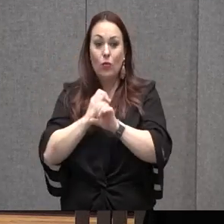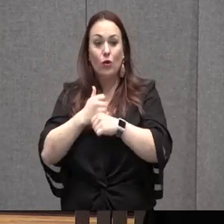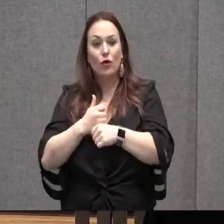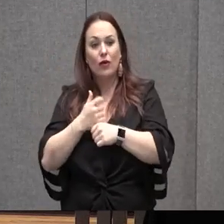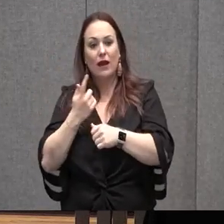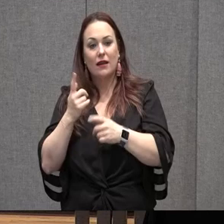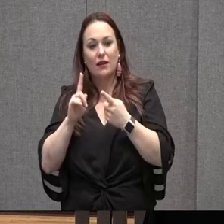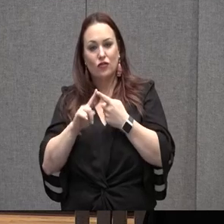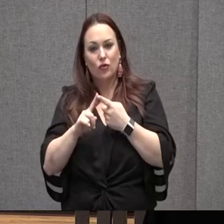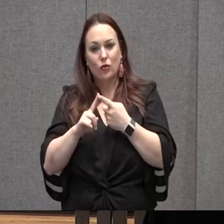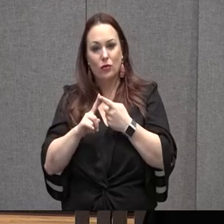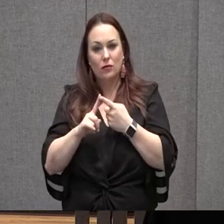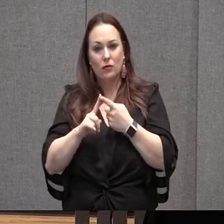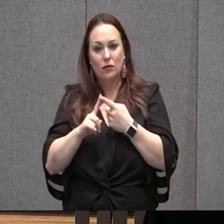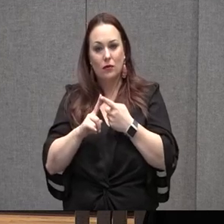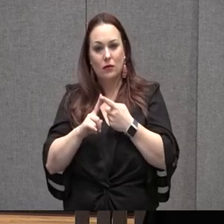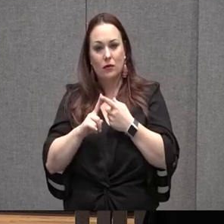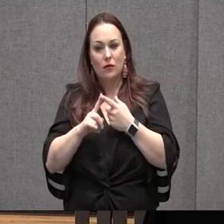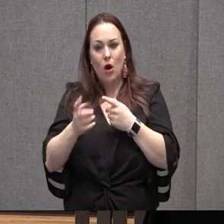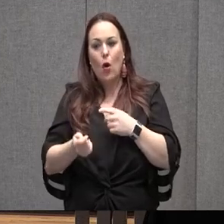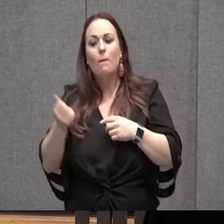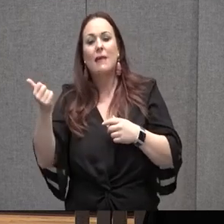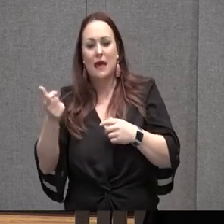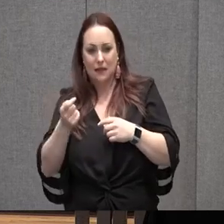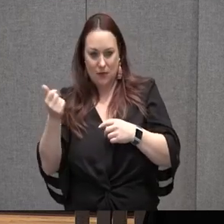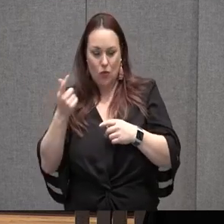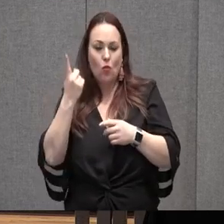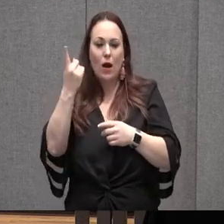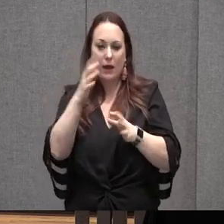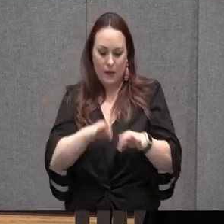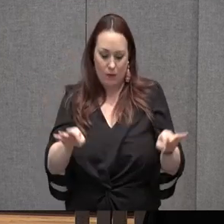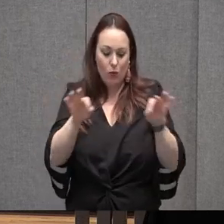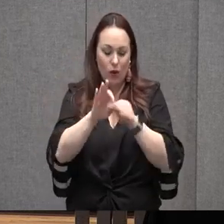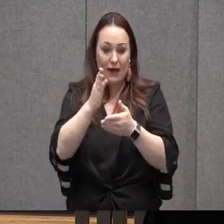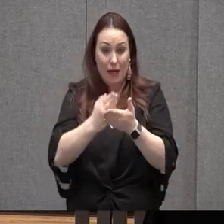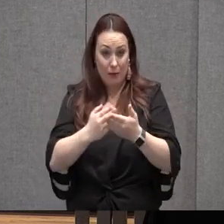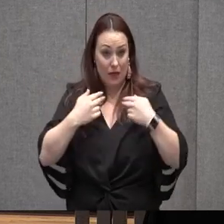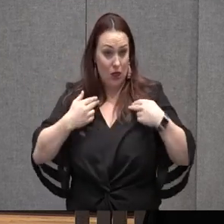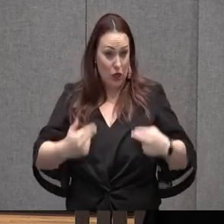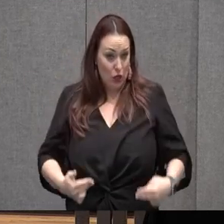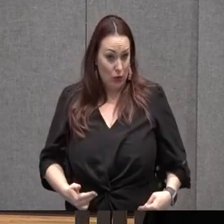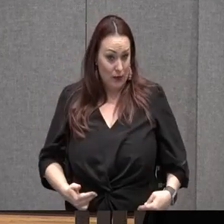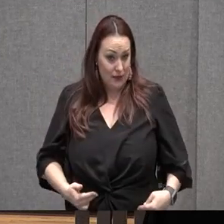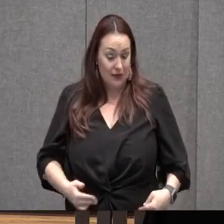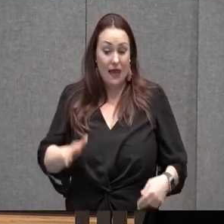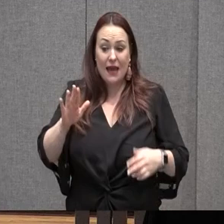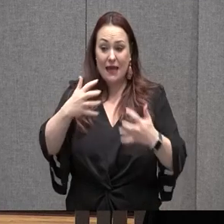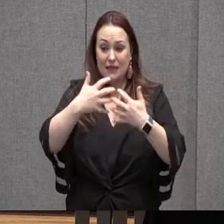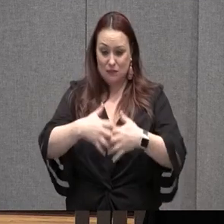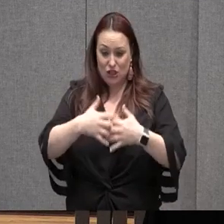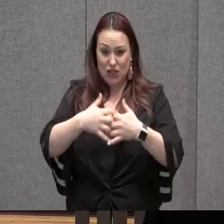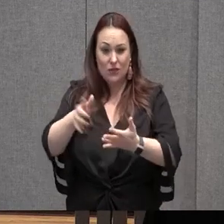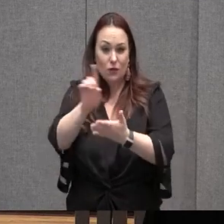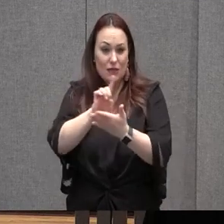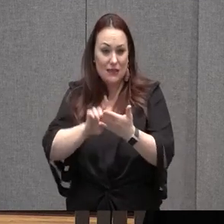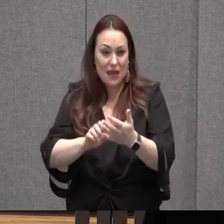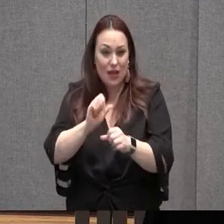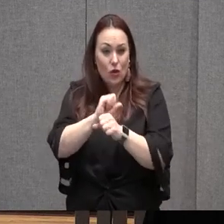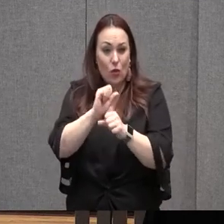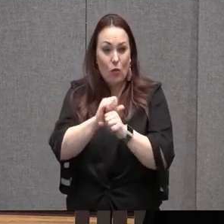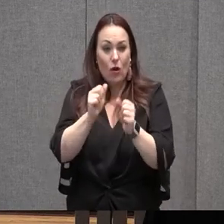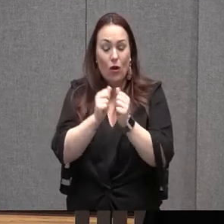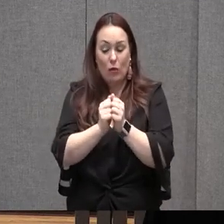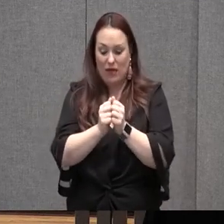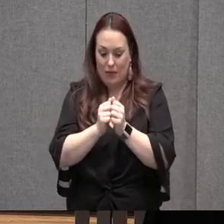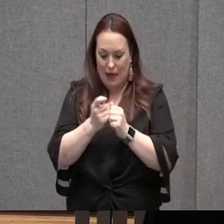one important element, humans. In almost every case, his machines were designed to work with as little manpower